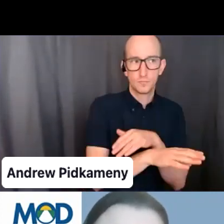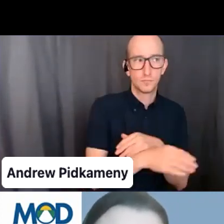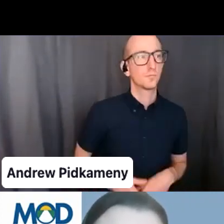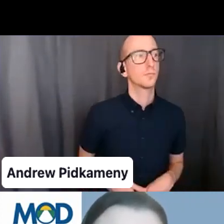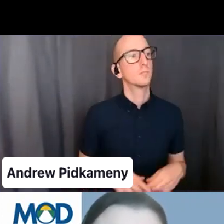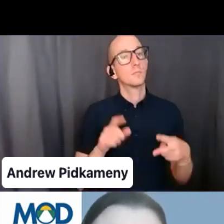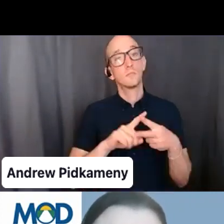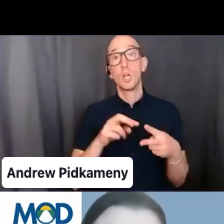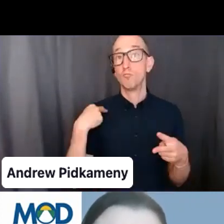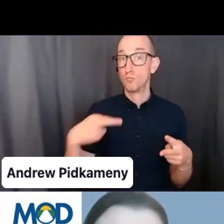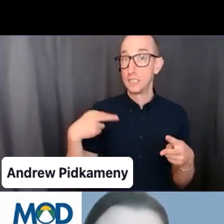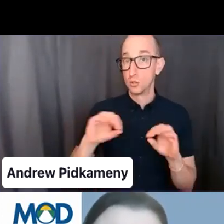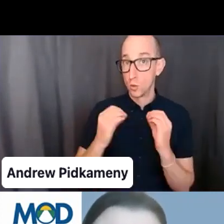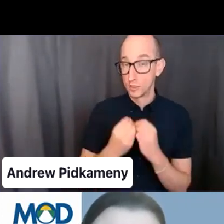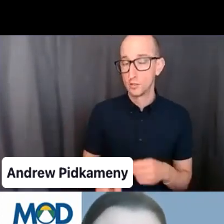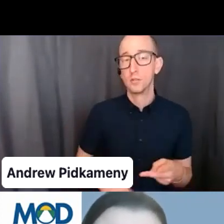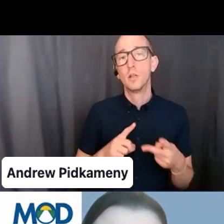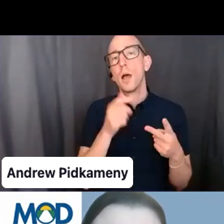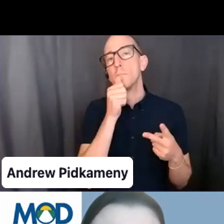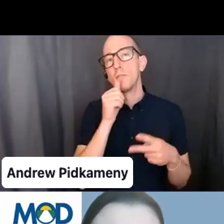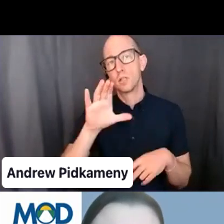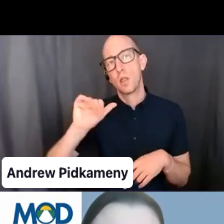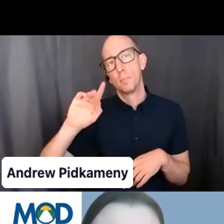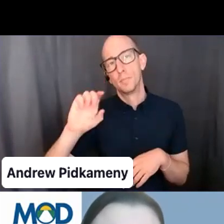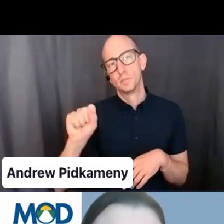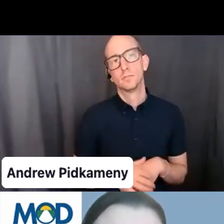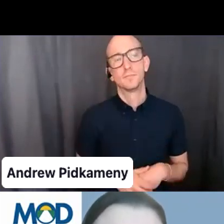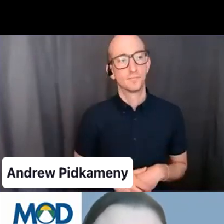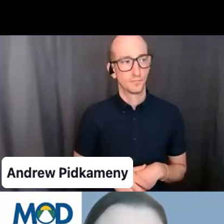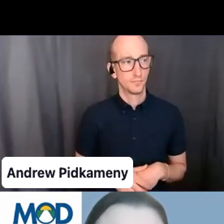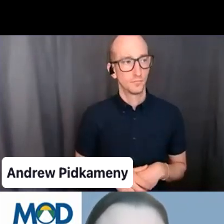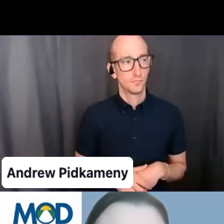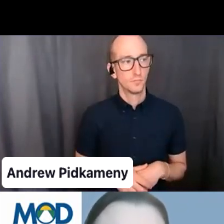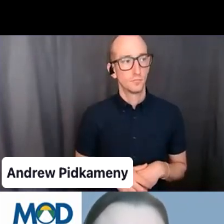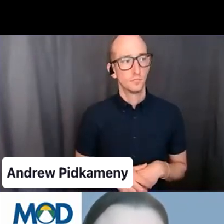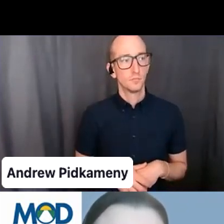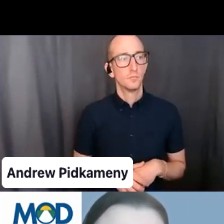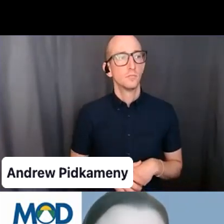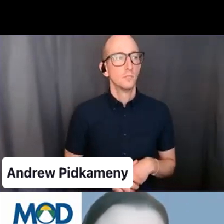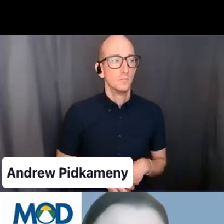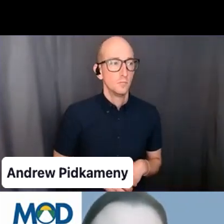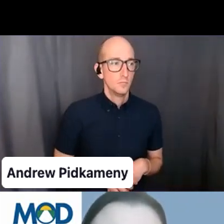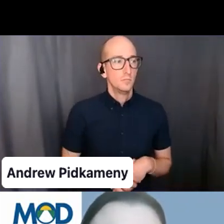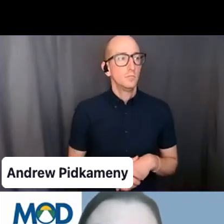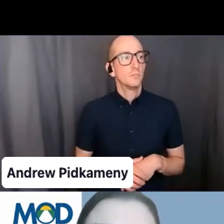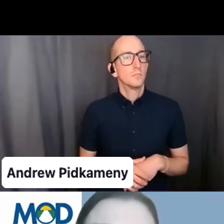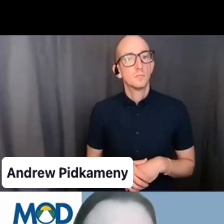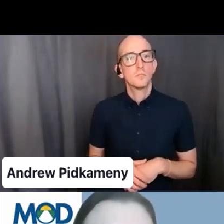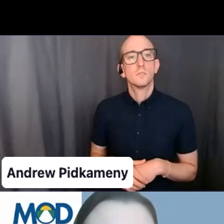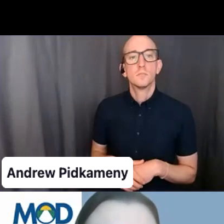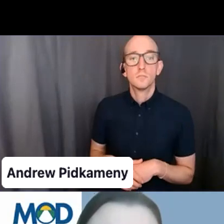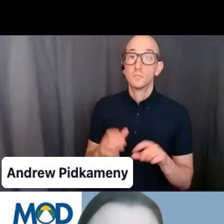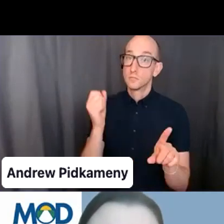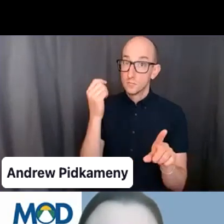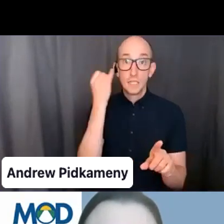These exemptions only apply to the religious organization or the private club itself. So for instance, if a business rents out a room belonging